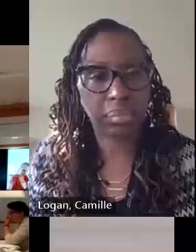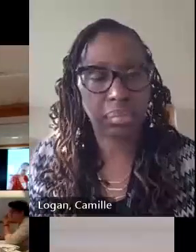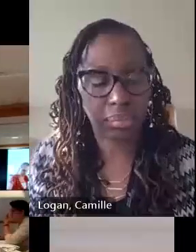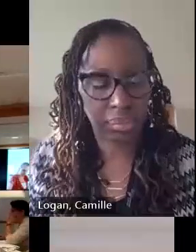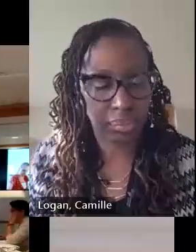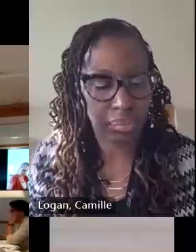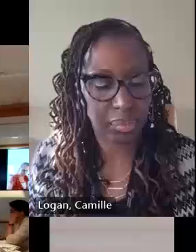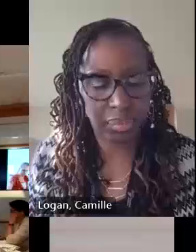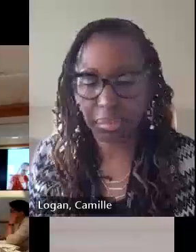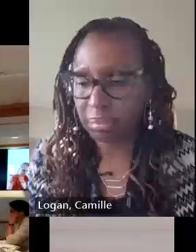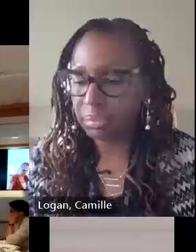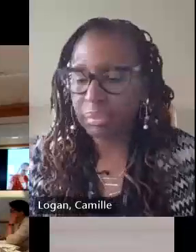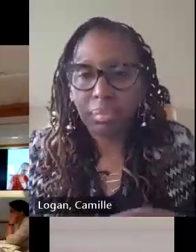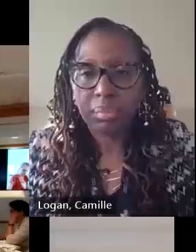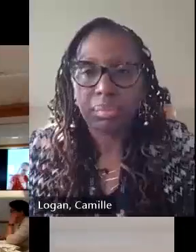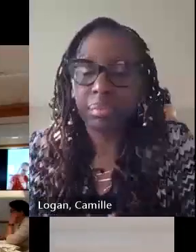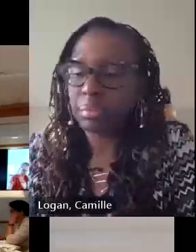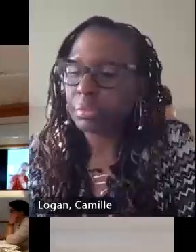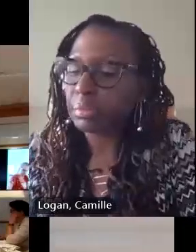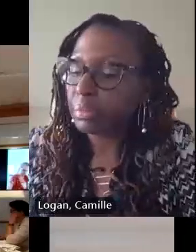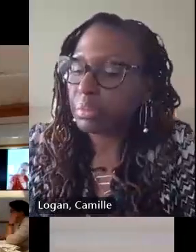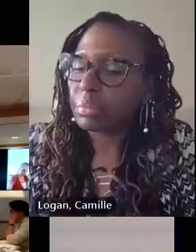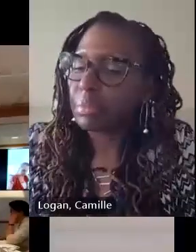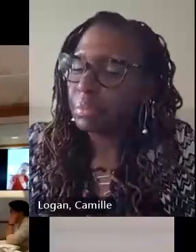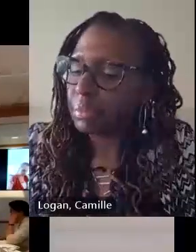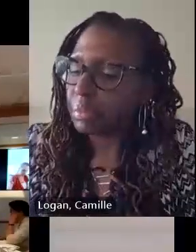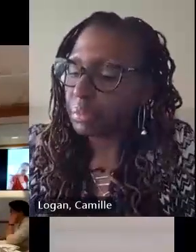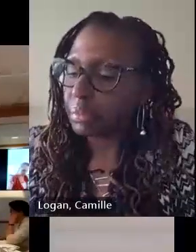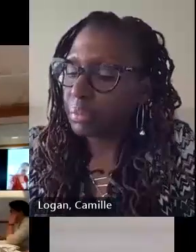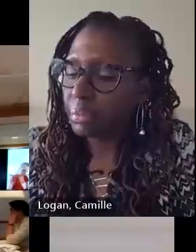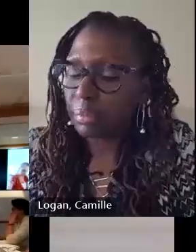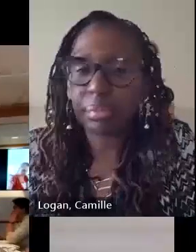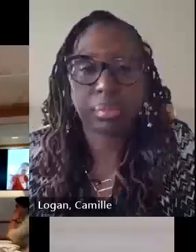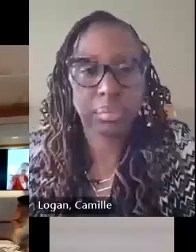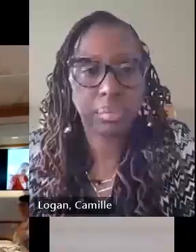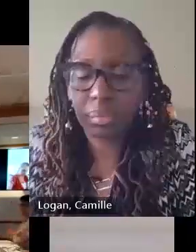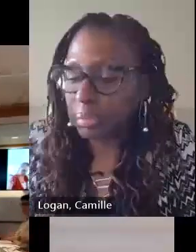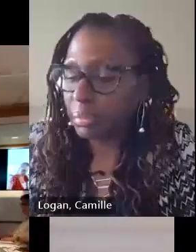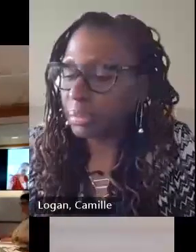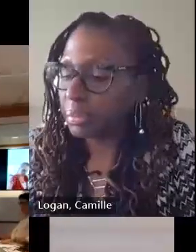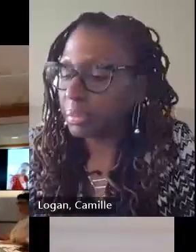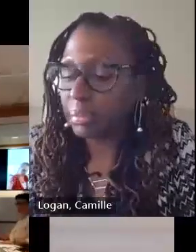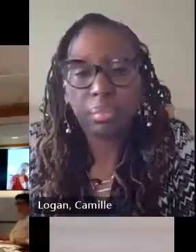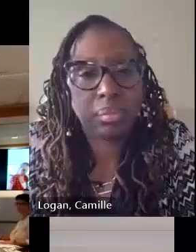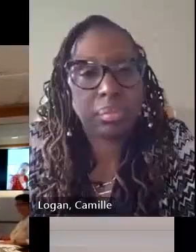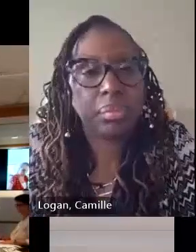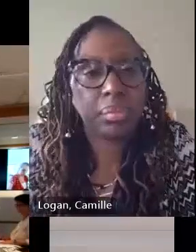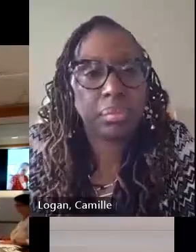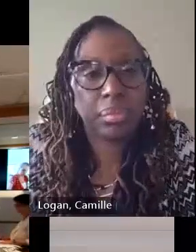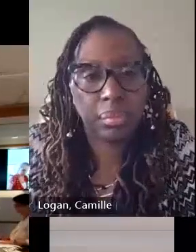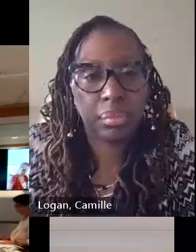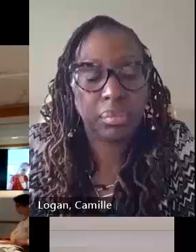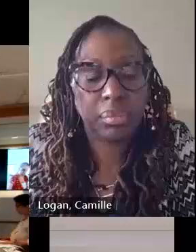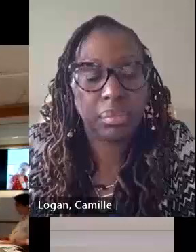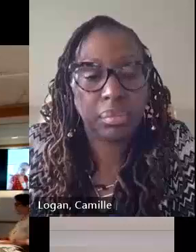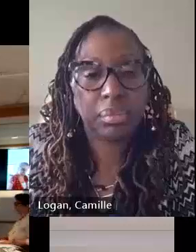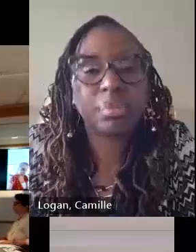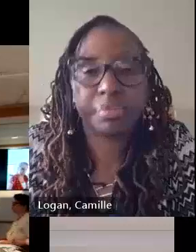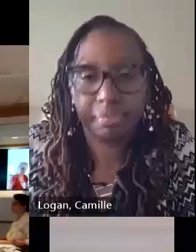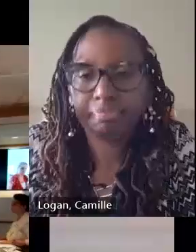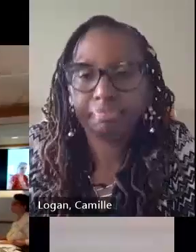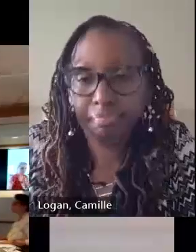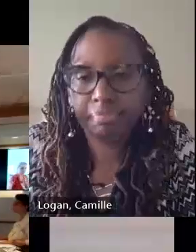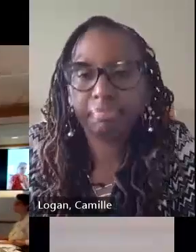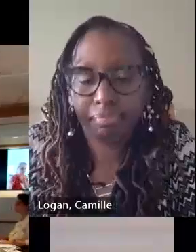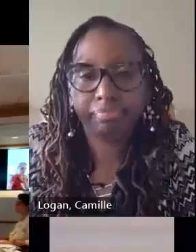Yes, I was under the understanding that a certain grant for student needs falls under specialty of Indigenous education. If